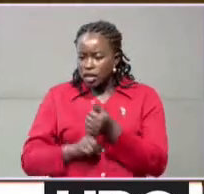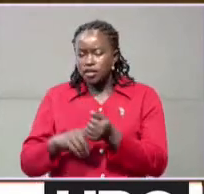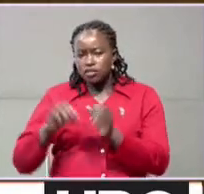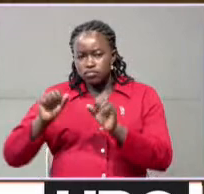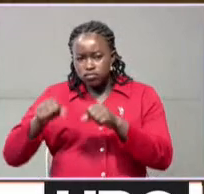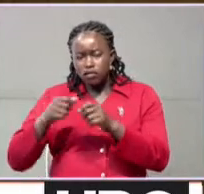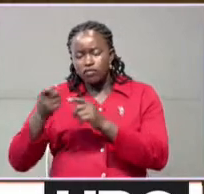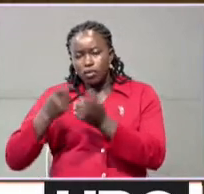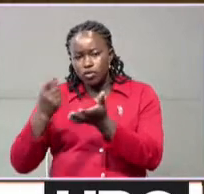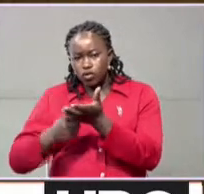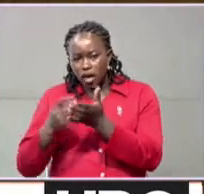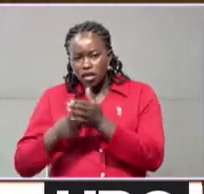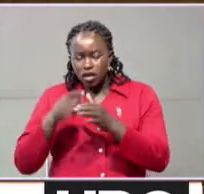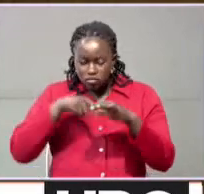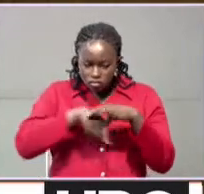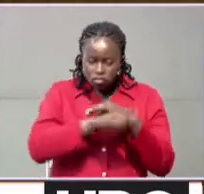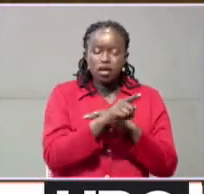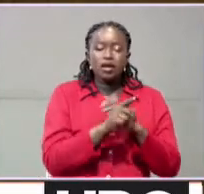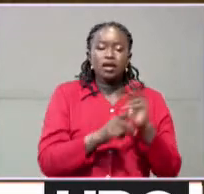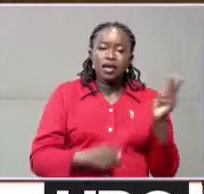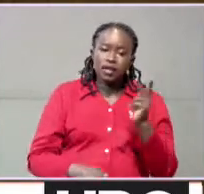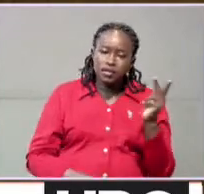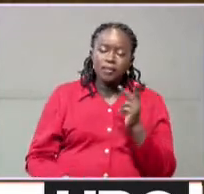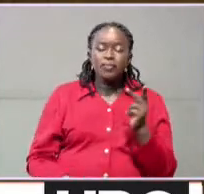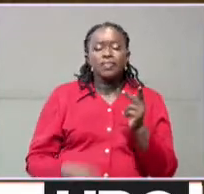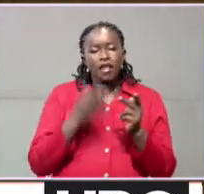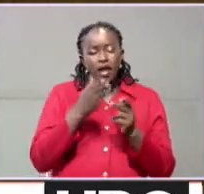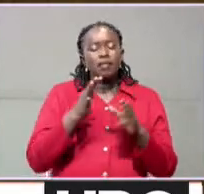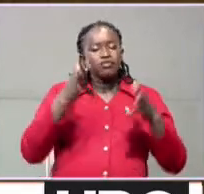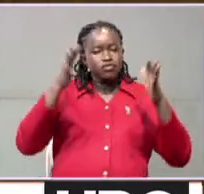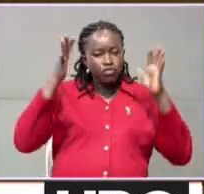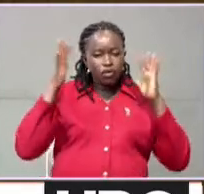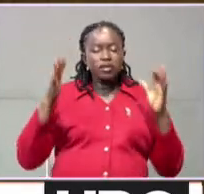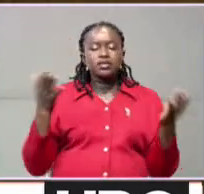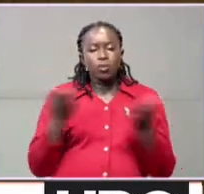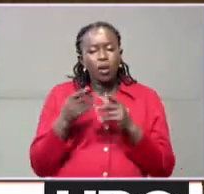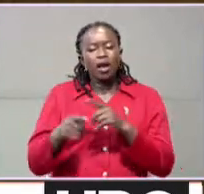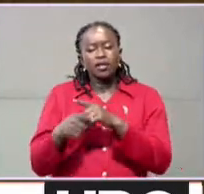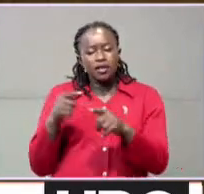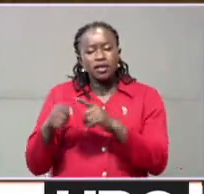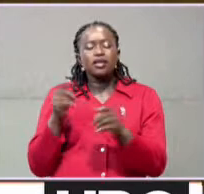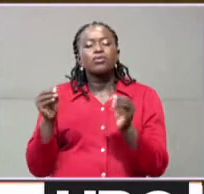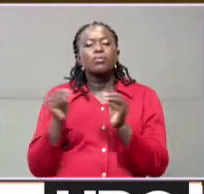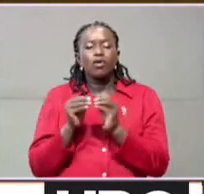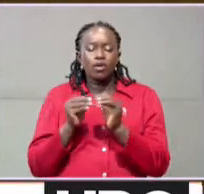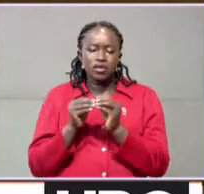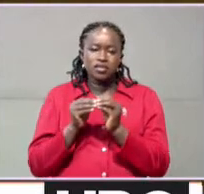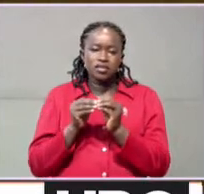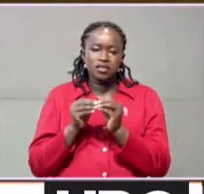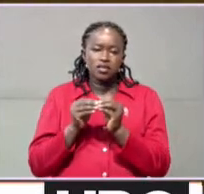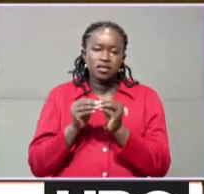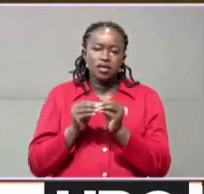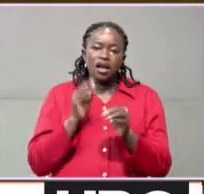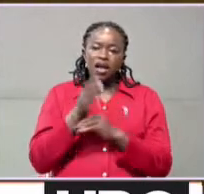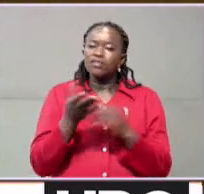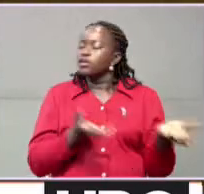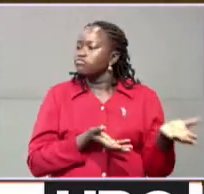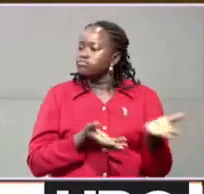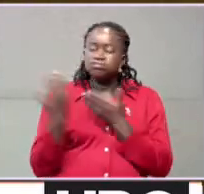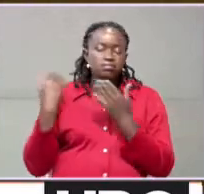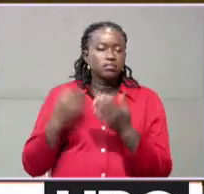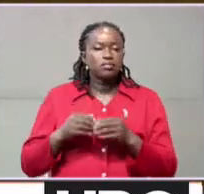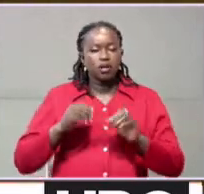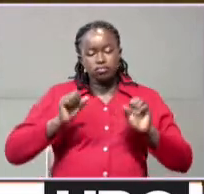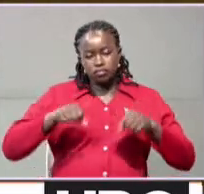kenya and there is a uh there is a forest where they kill the boys and they take the the motorbikes